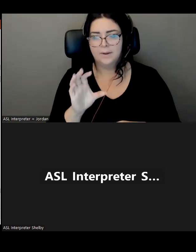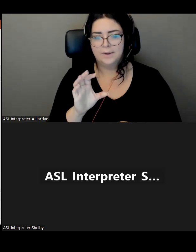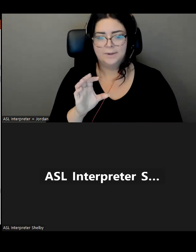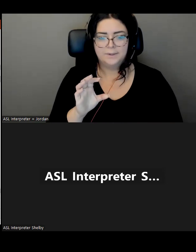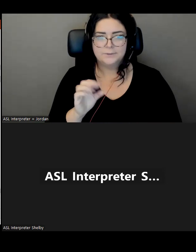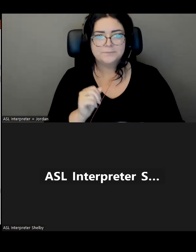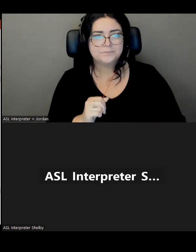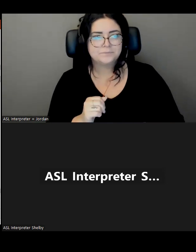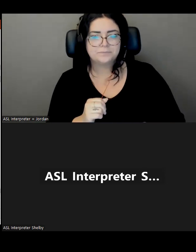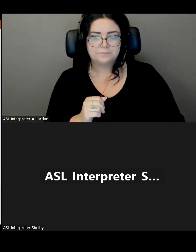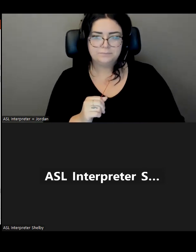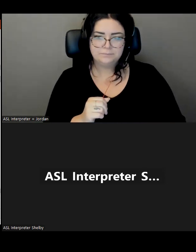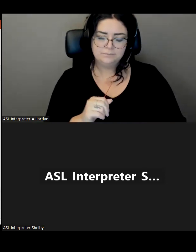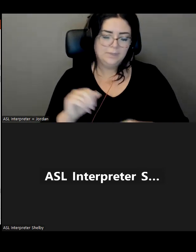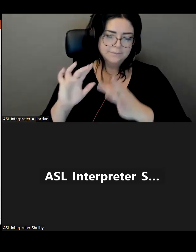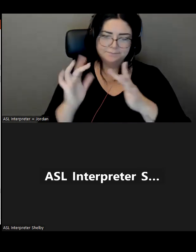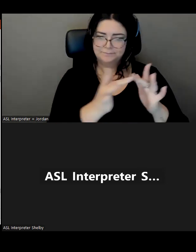a network.